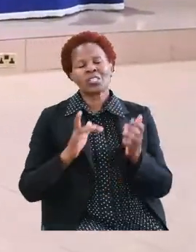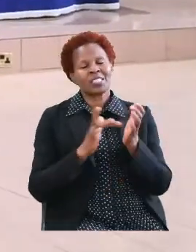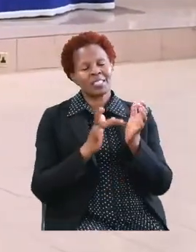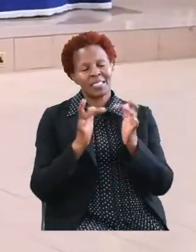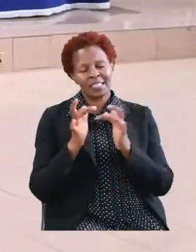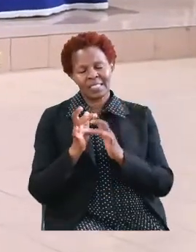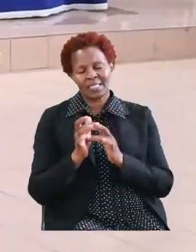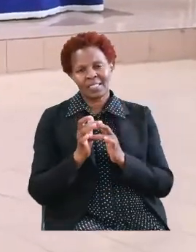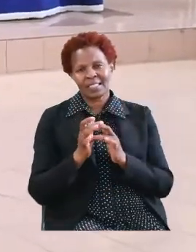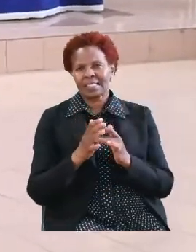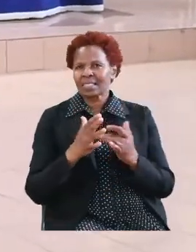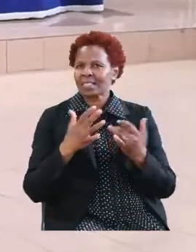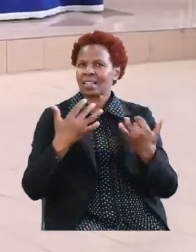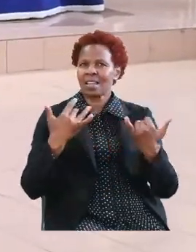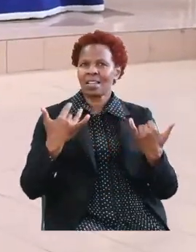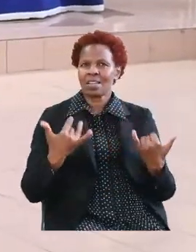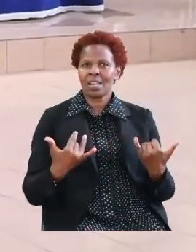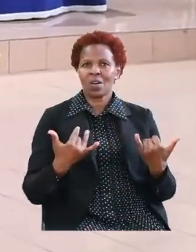Sasa